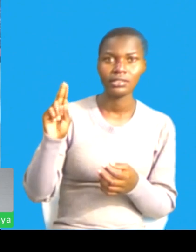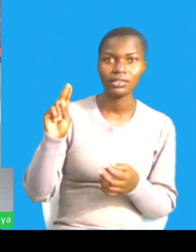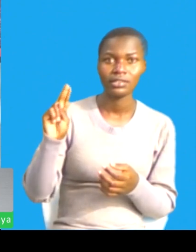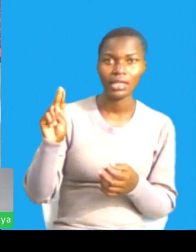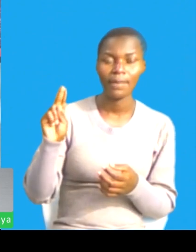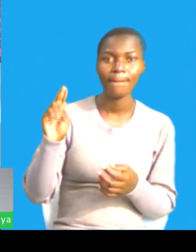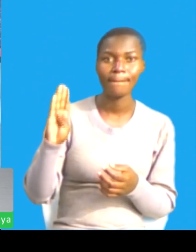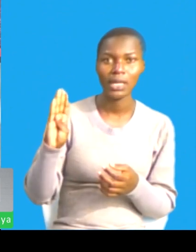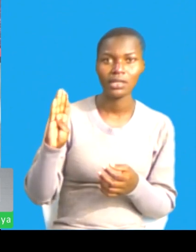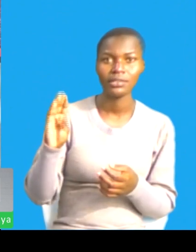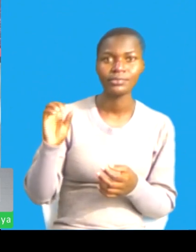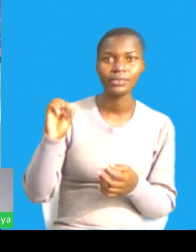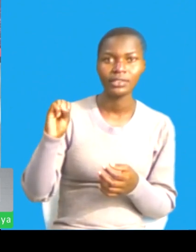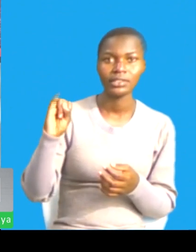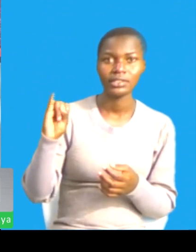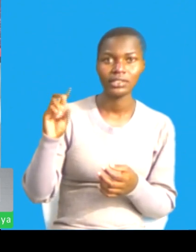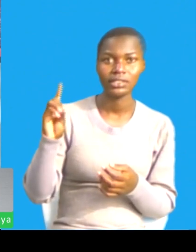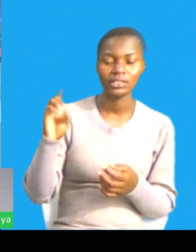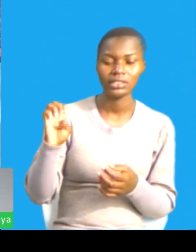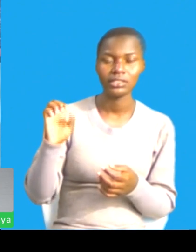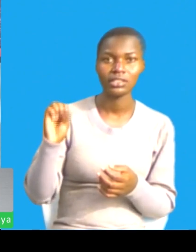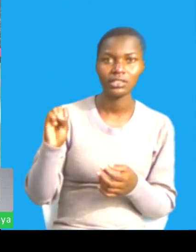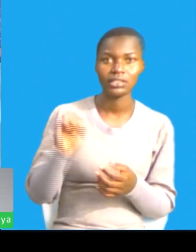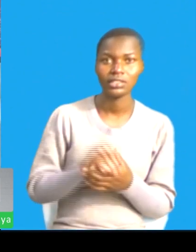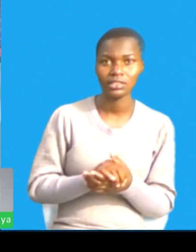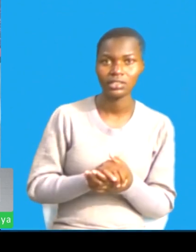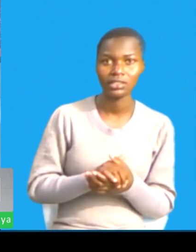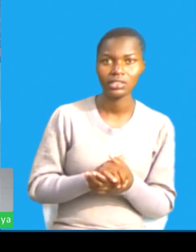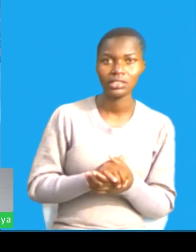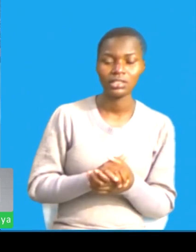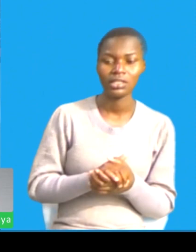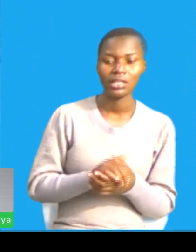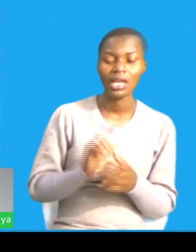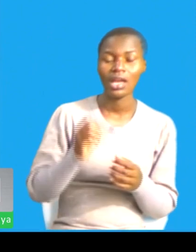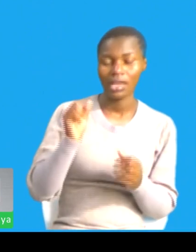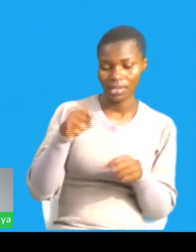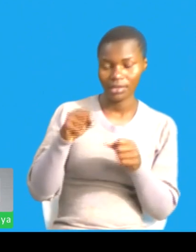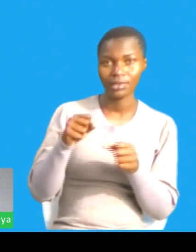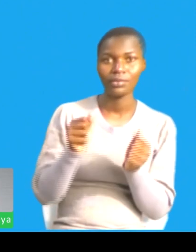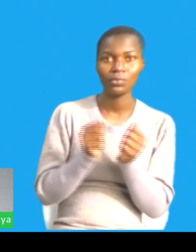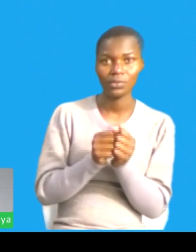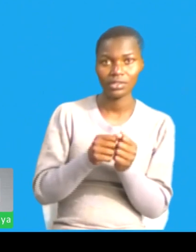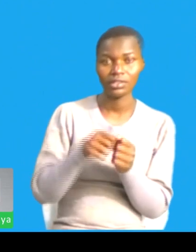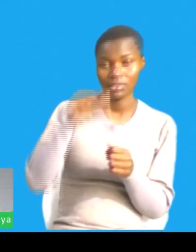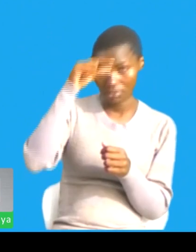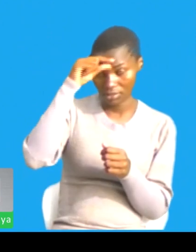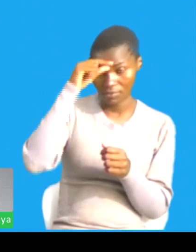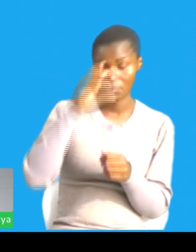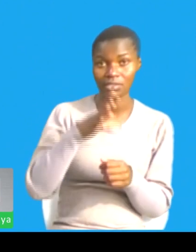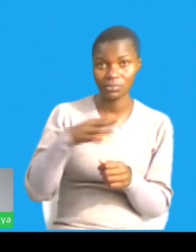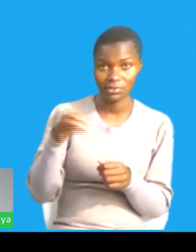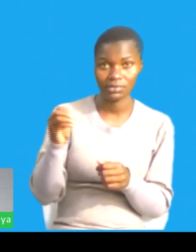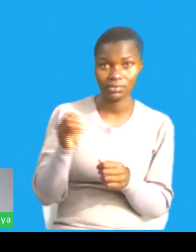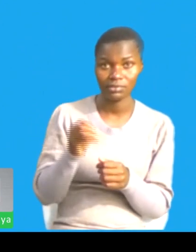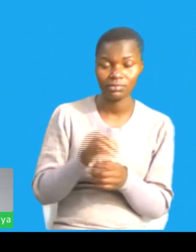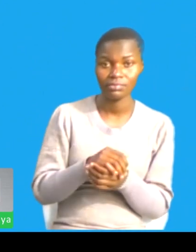then I also agree with this government when it said that it always subsidies. But now the question is, ukishatoa